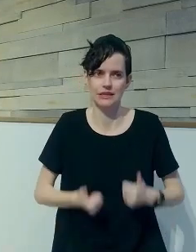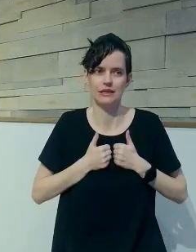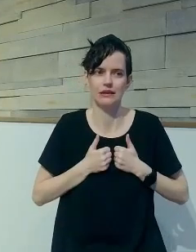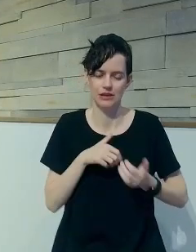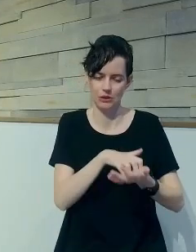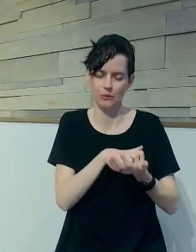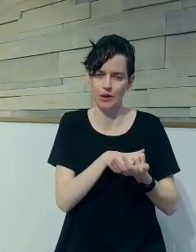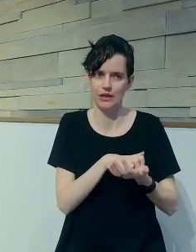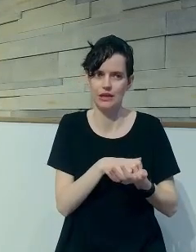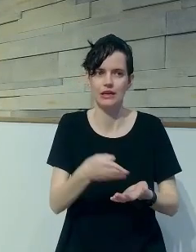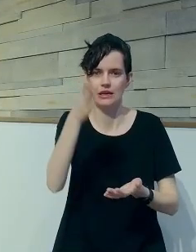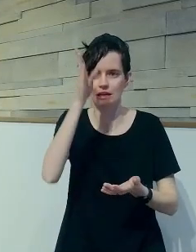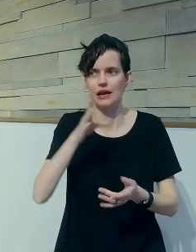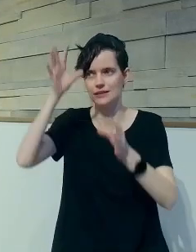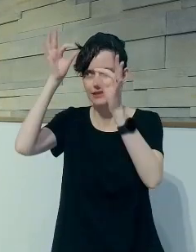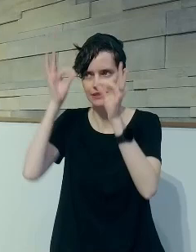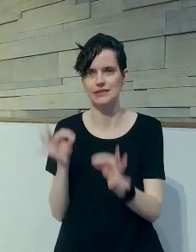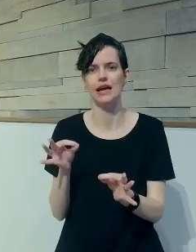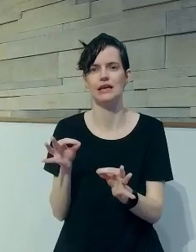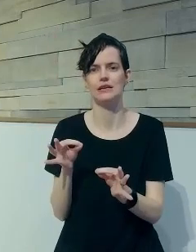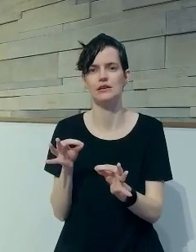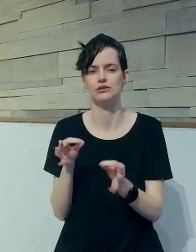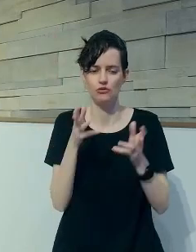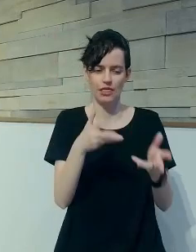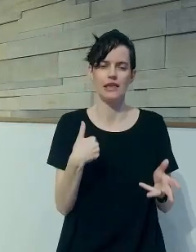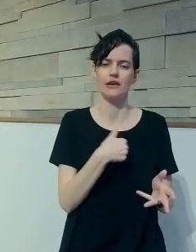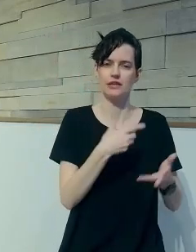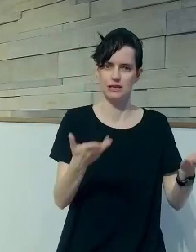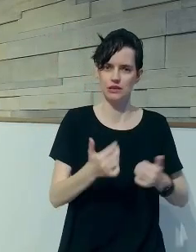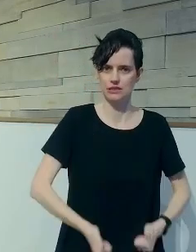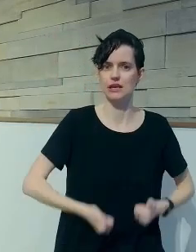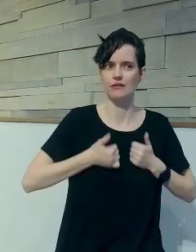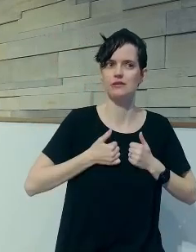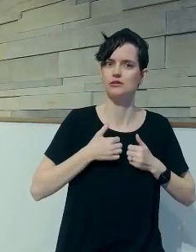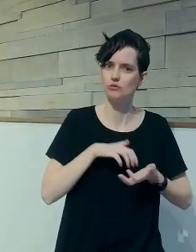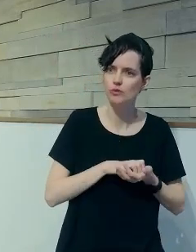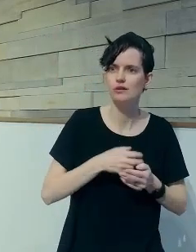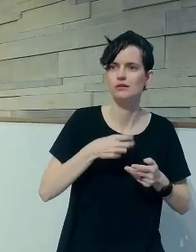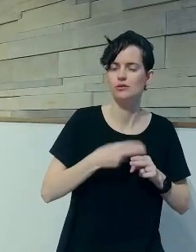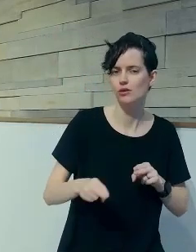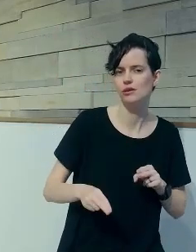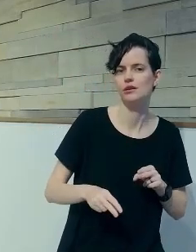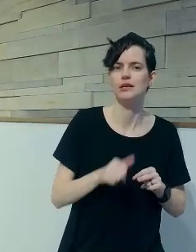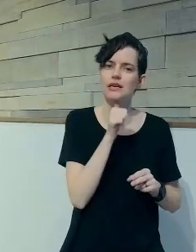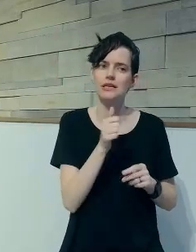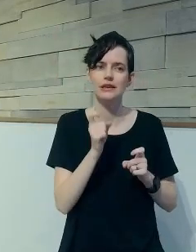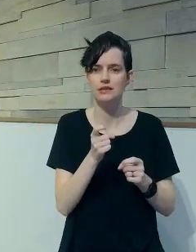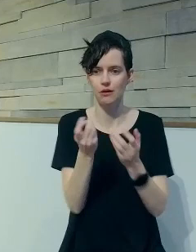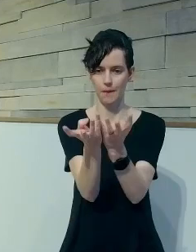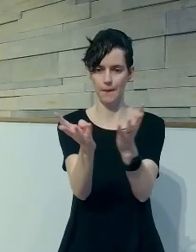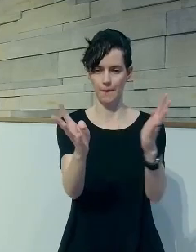is fragile, and God has decided to leave us in this life that is so fragile. He has not put a